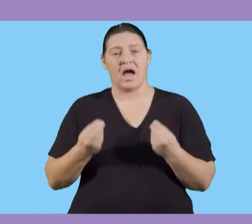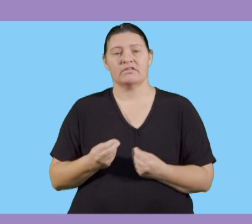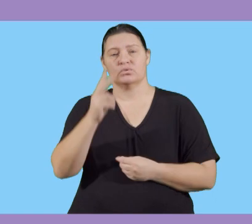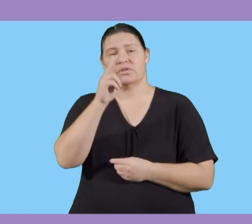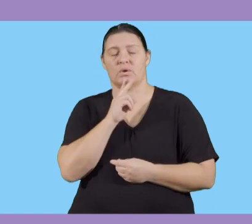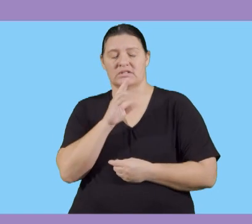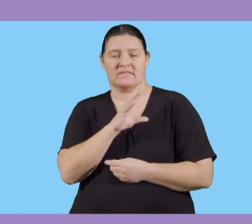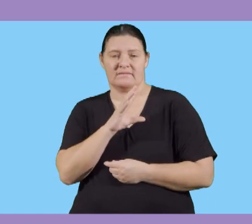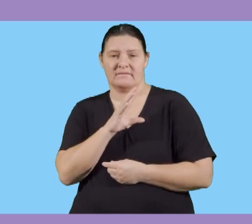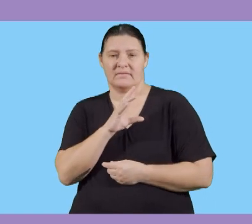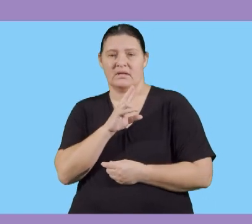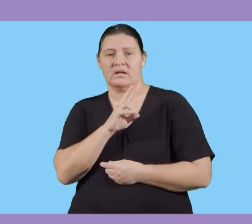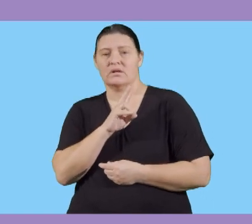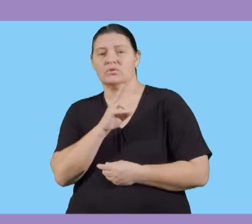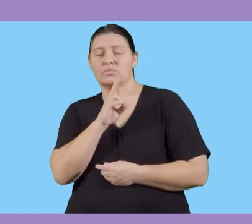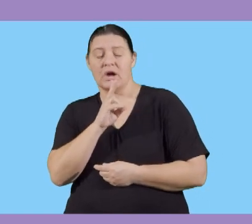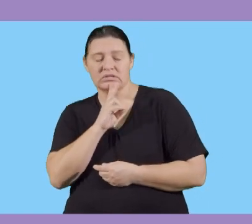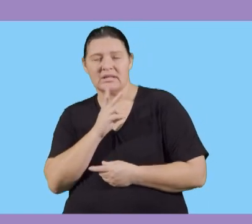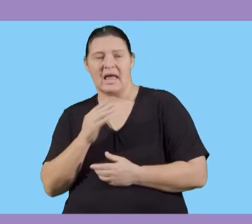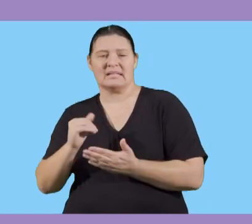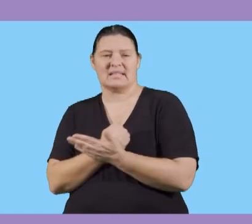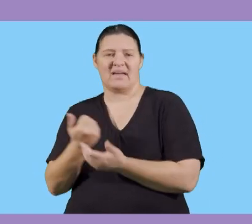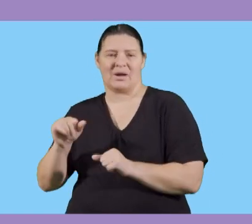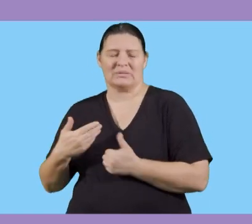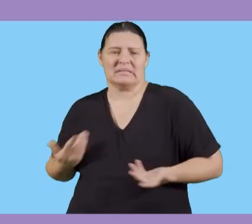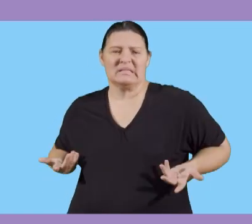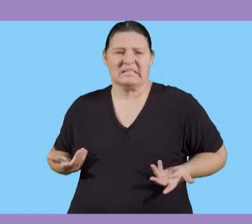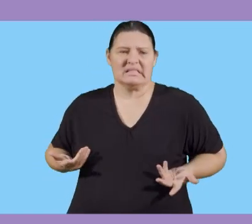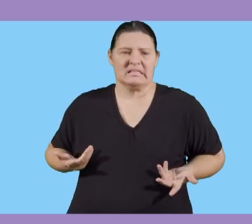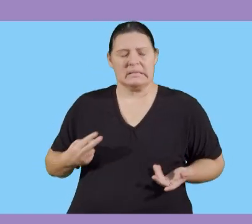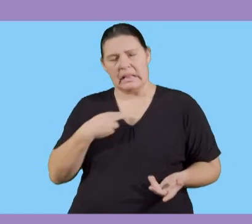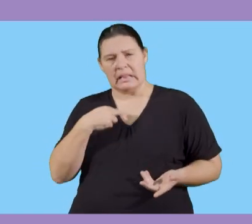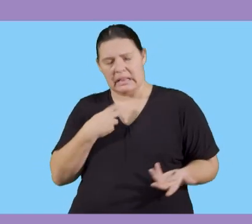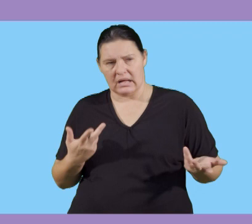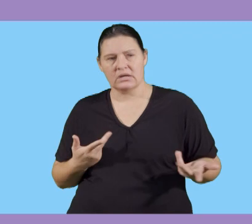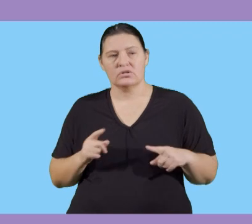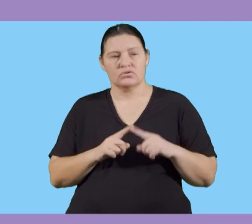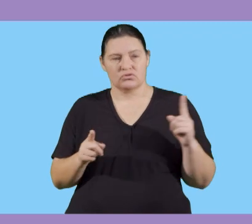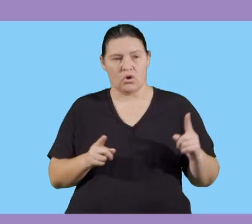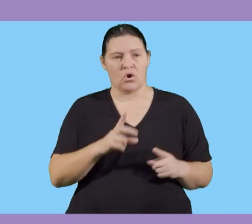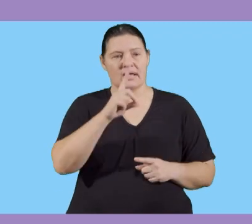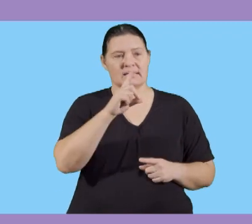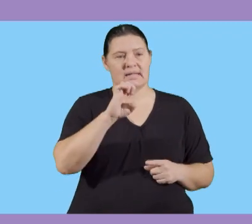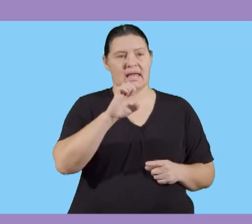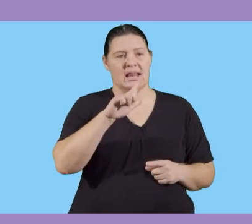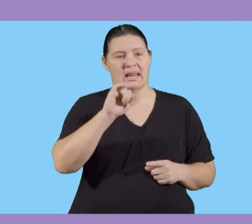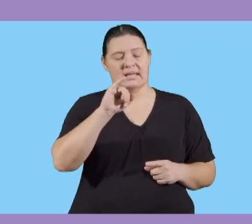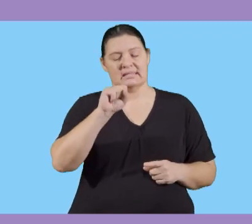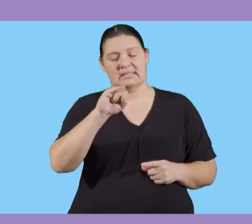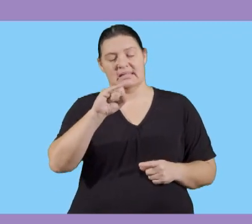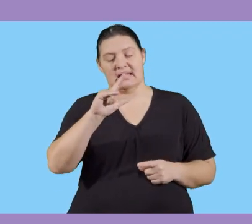rands in a savings account. So what is going to happen here? Let's see. Delisile wants to buy a laptop